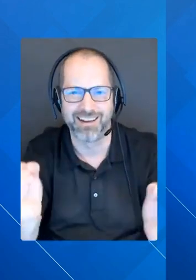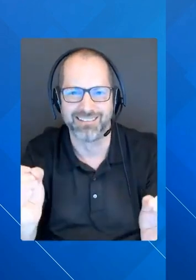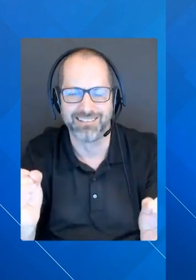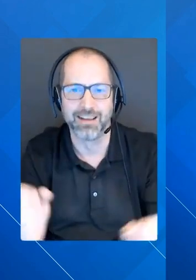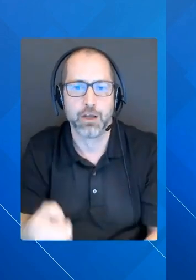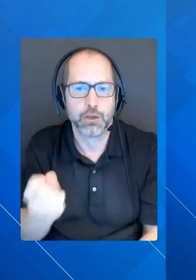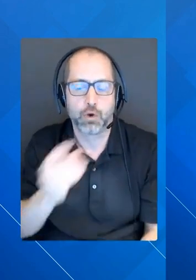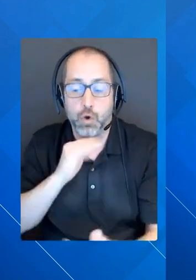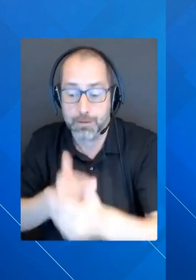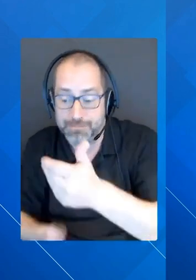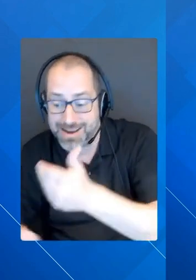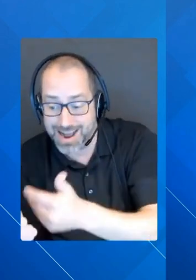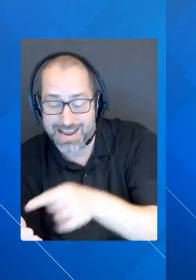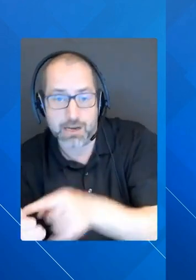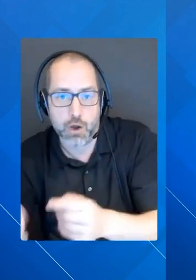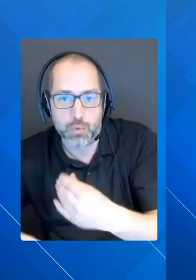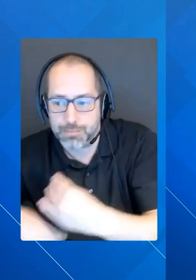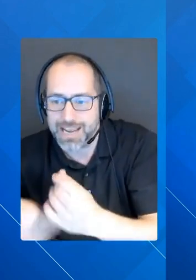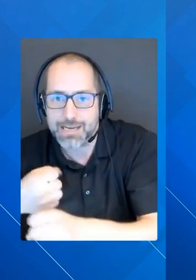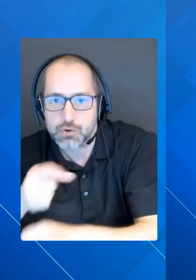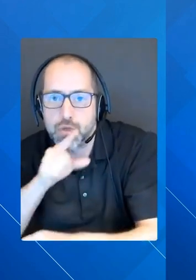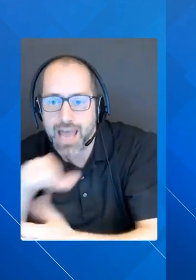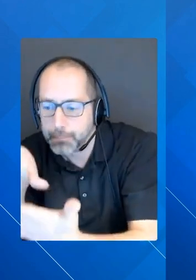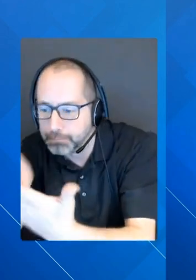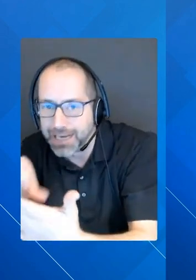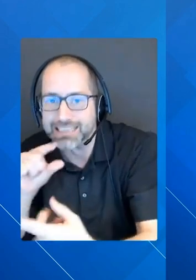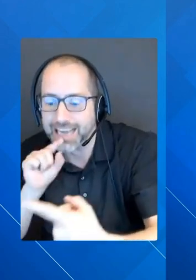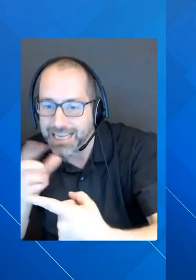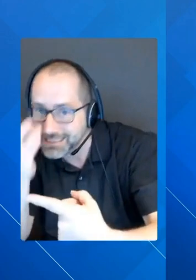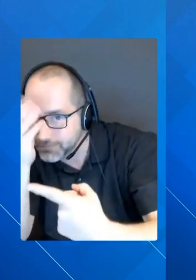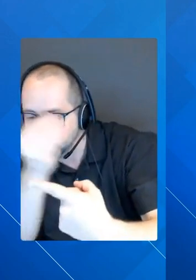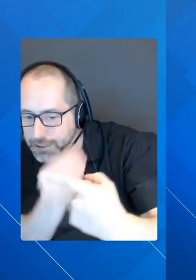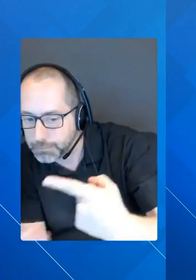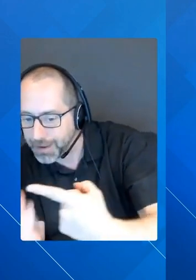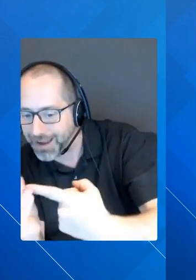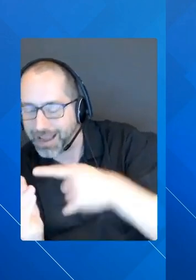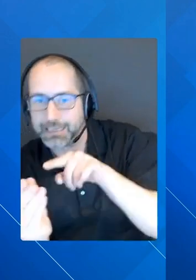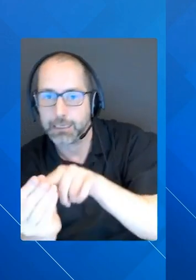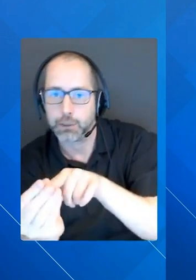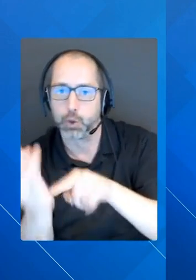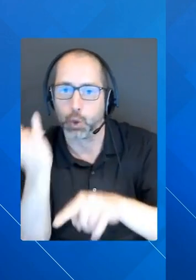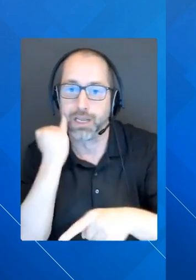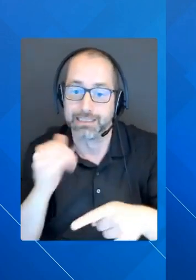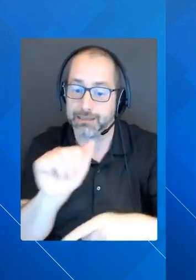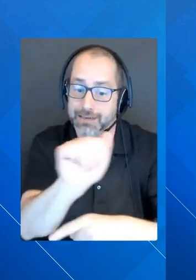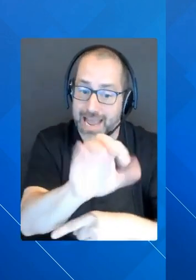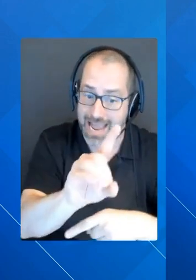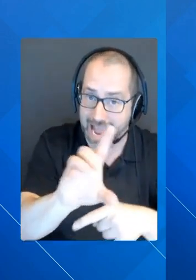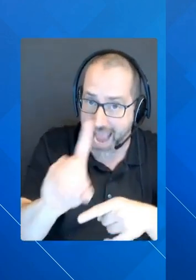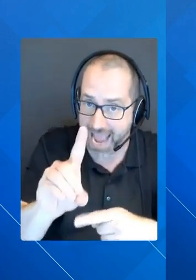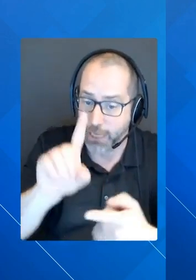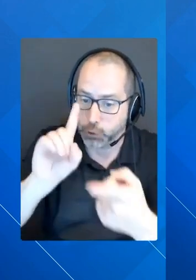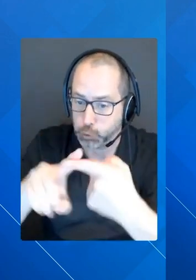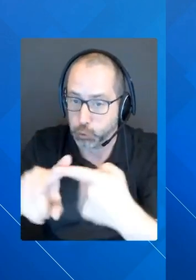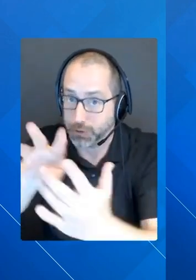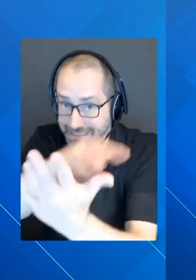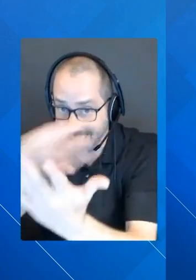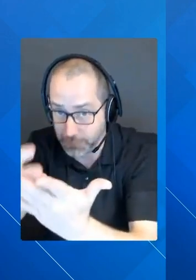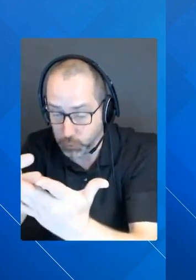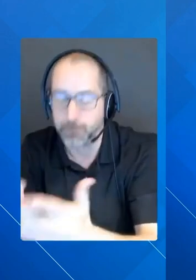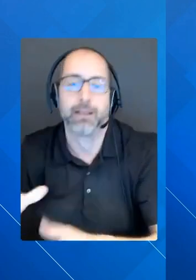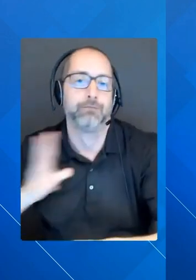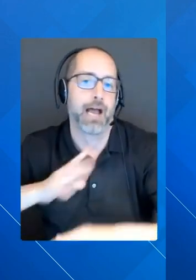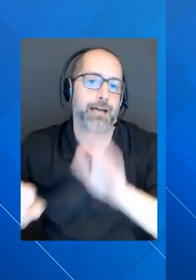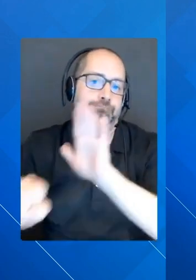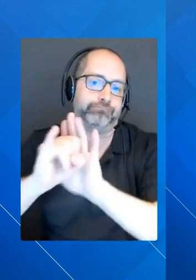scenes, we've made sure that that button is encoded with a little bit extra information so that if you were reading this as a list of buttons from a screen reader perspective, you'd